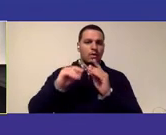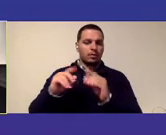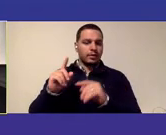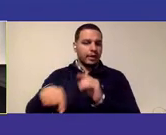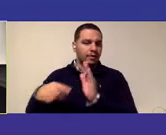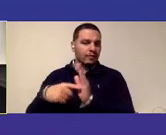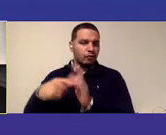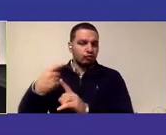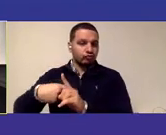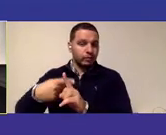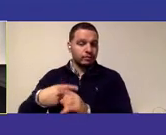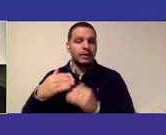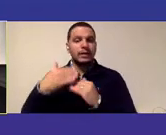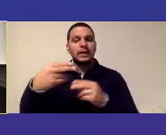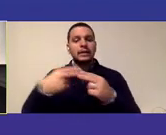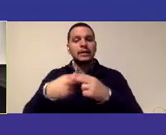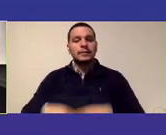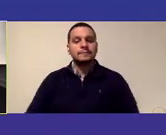please.